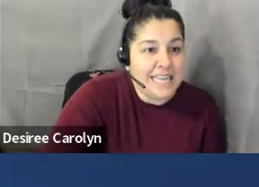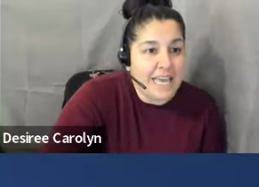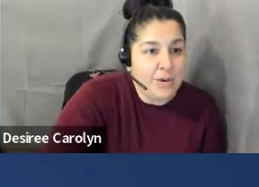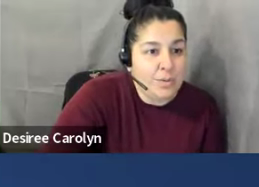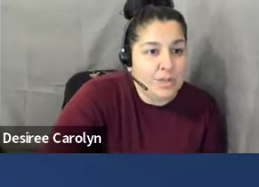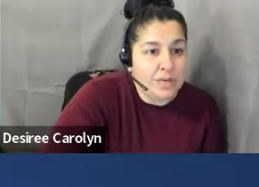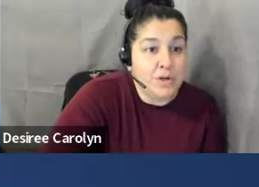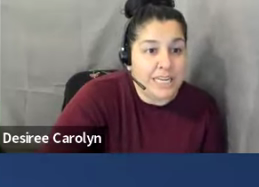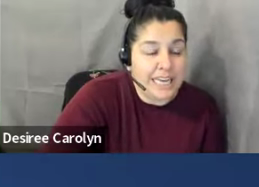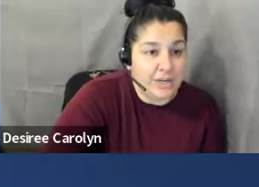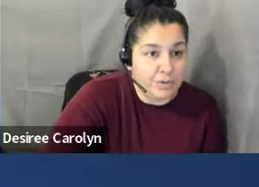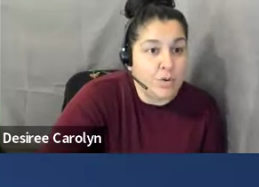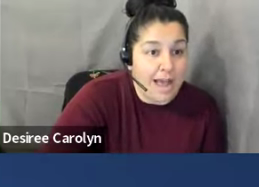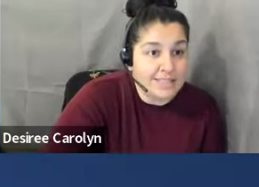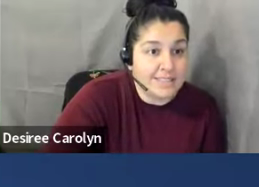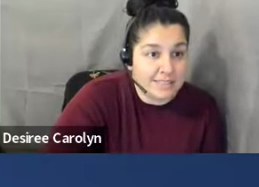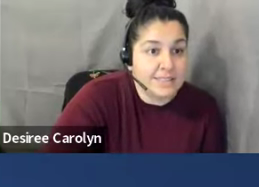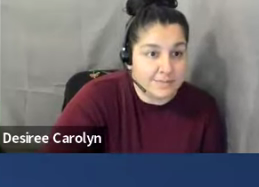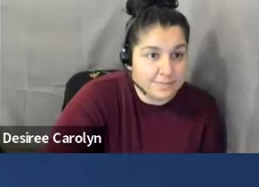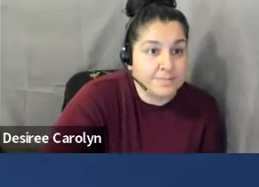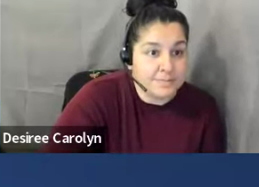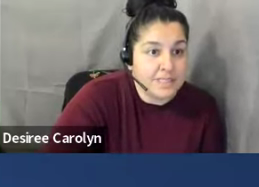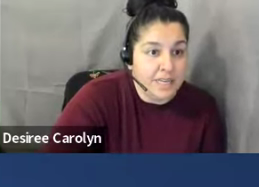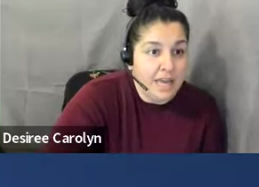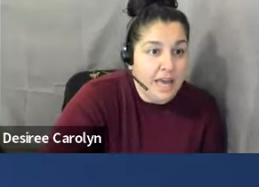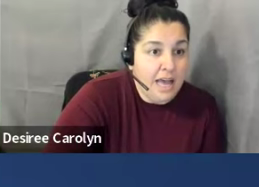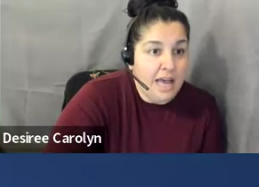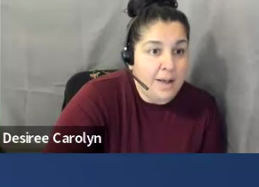And they will be putting in a request.